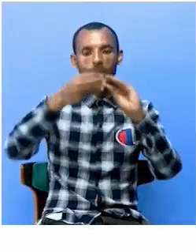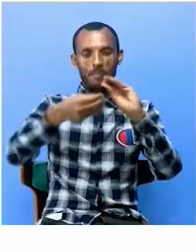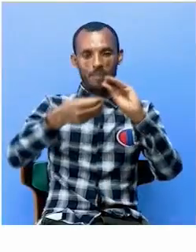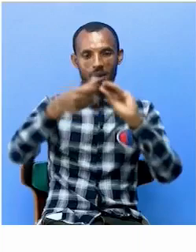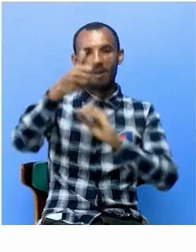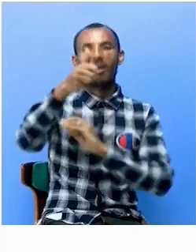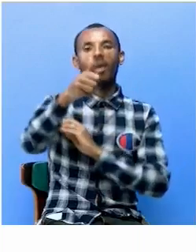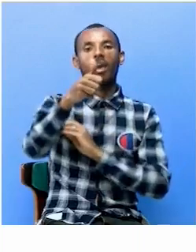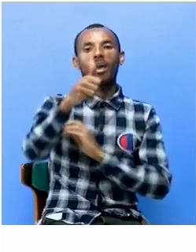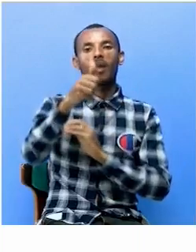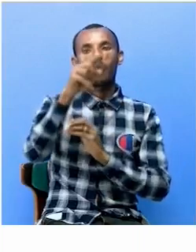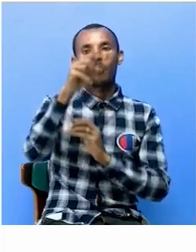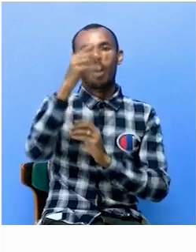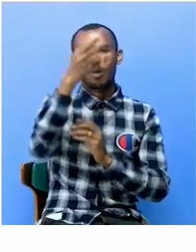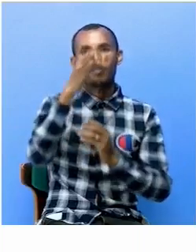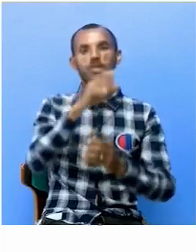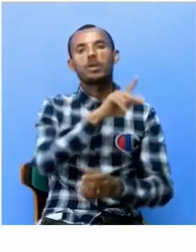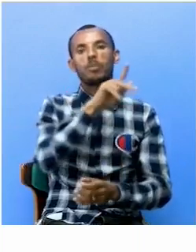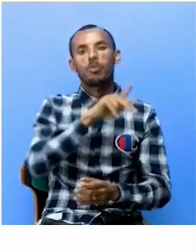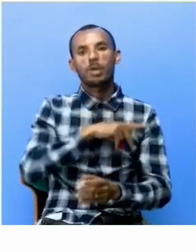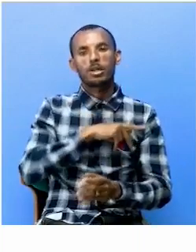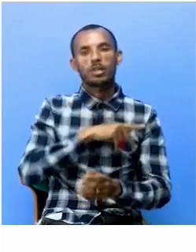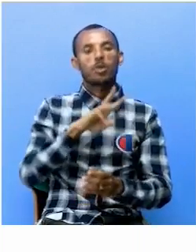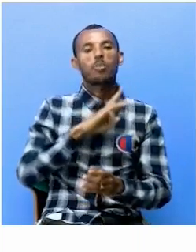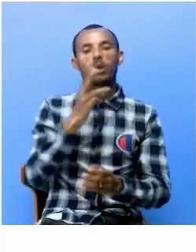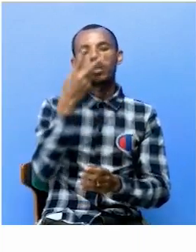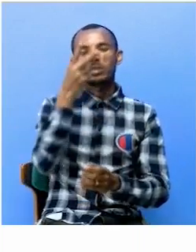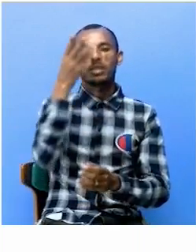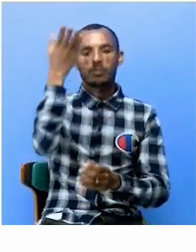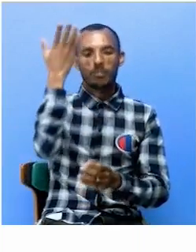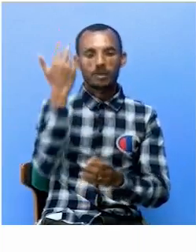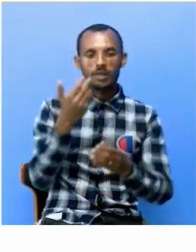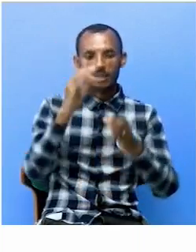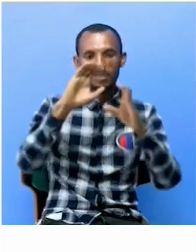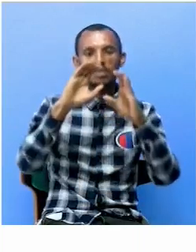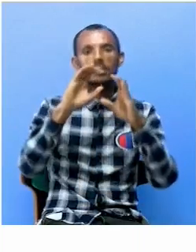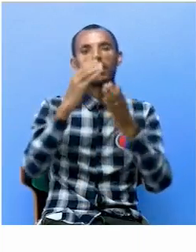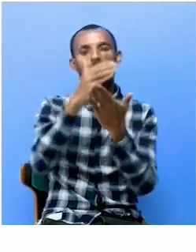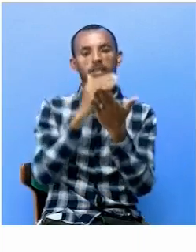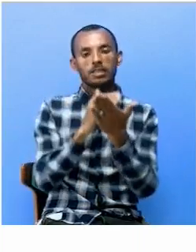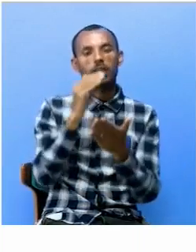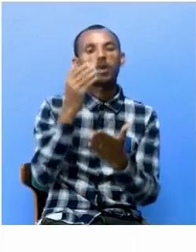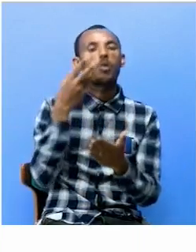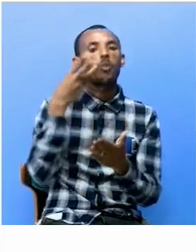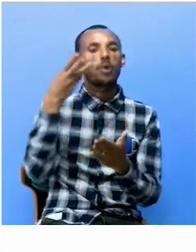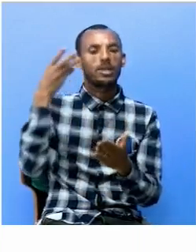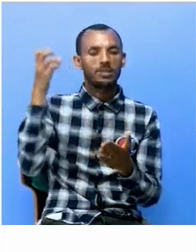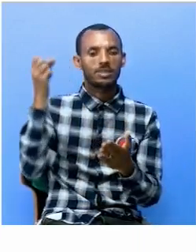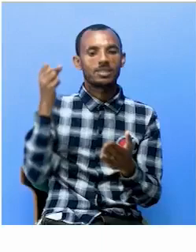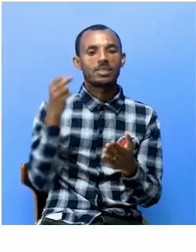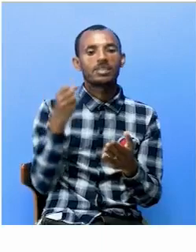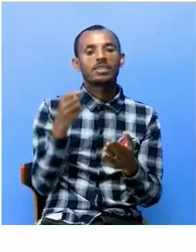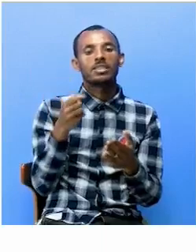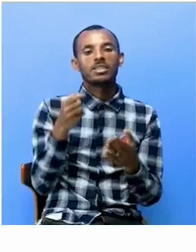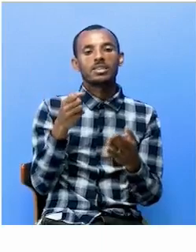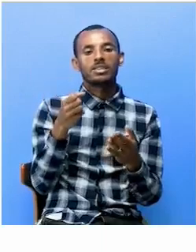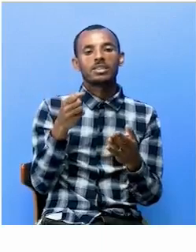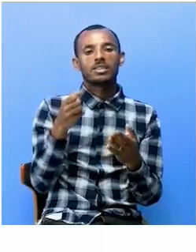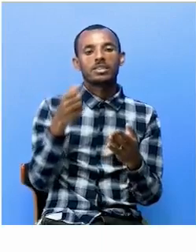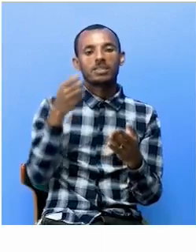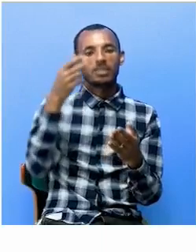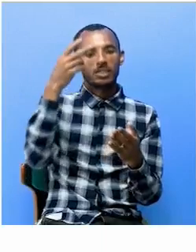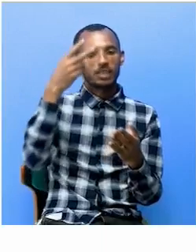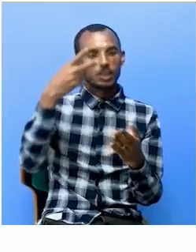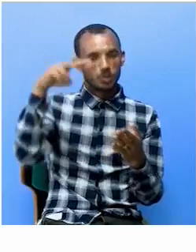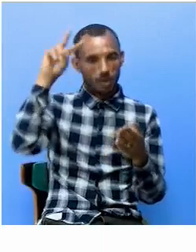A, one of the properties that we have seen in our previous lesson was the squared value of any rational